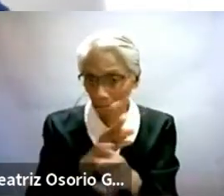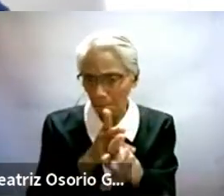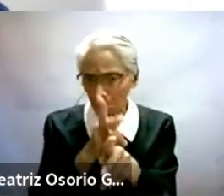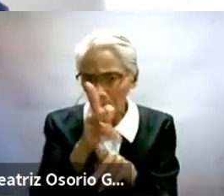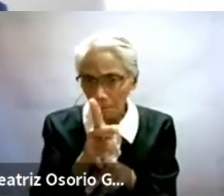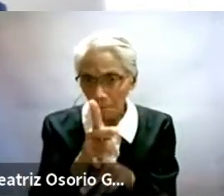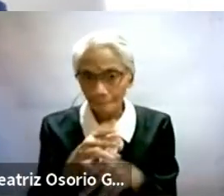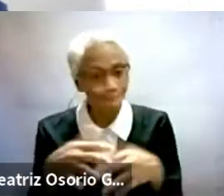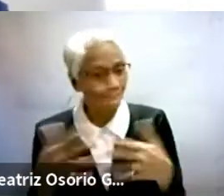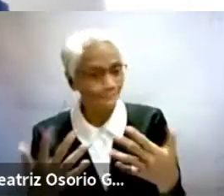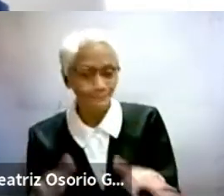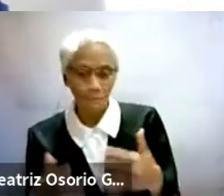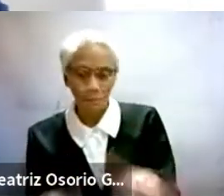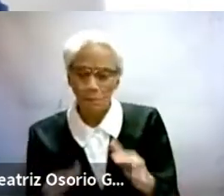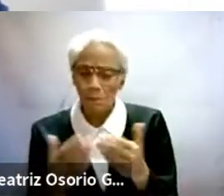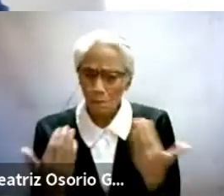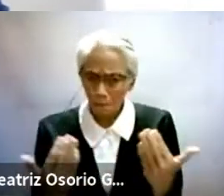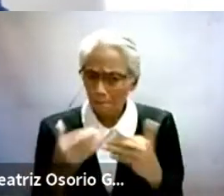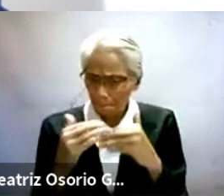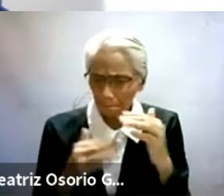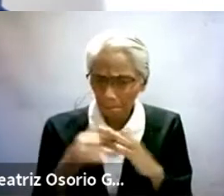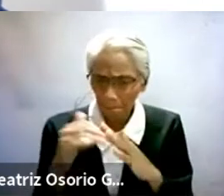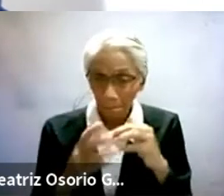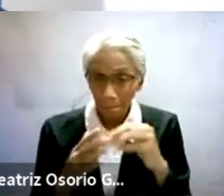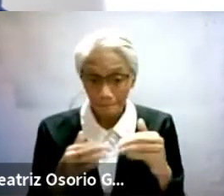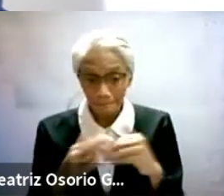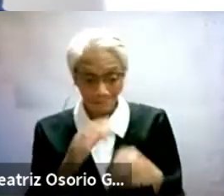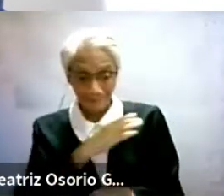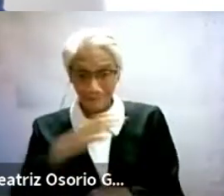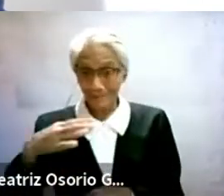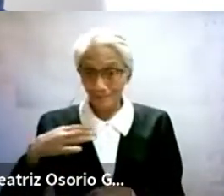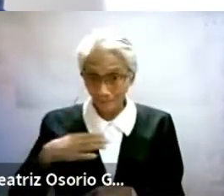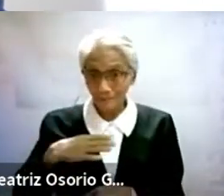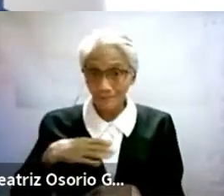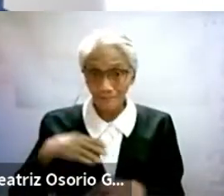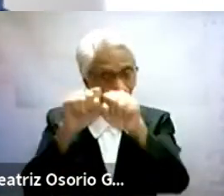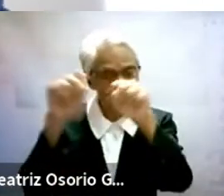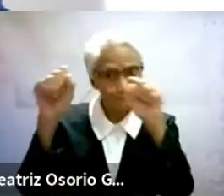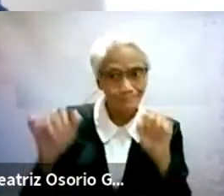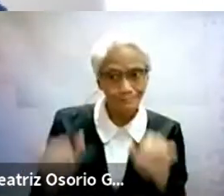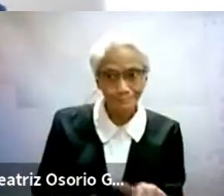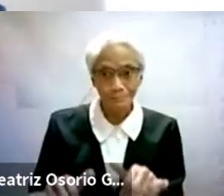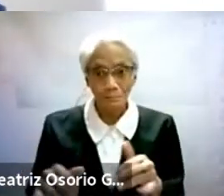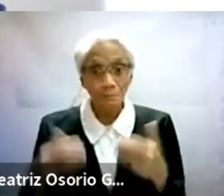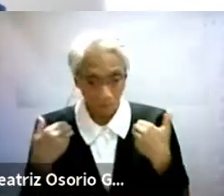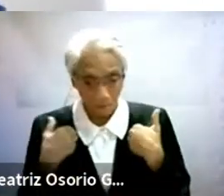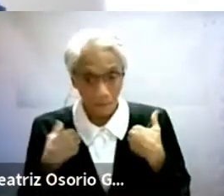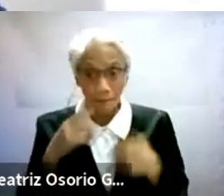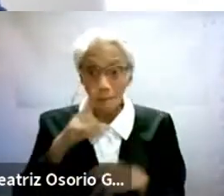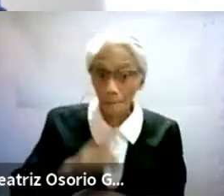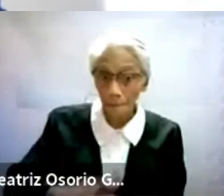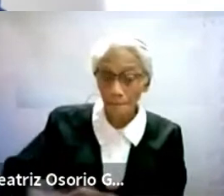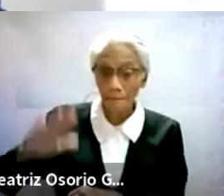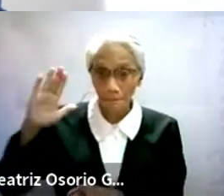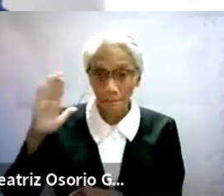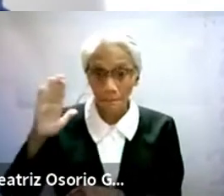been welcomed by the United Nations Broadband Commission for Sustainable Development Goals, the Global Partnership to End Violence